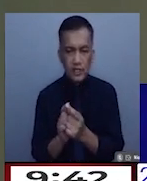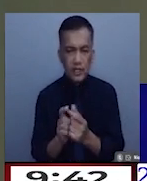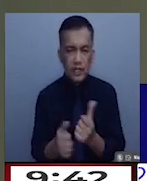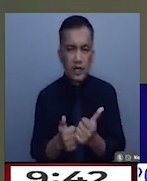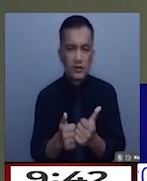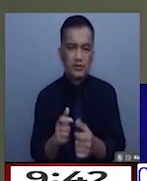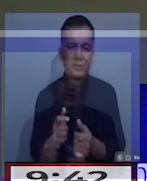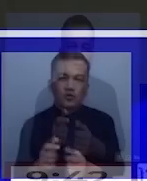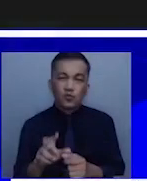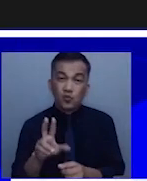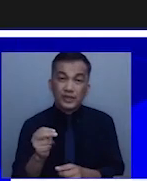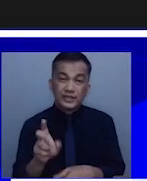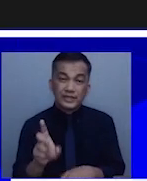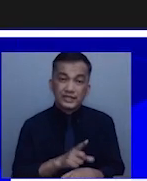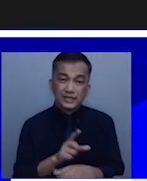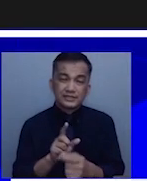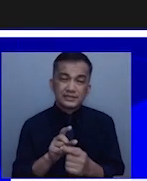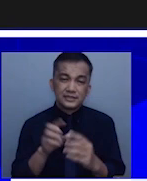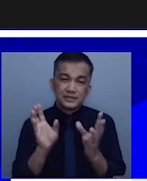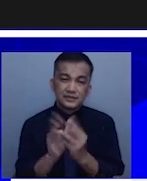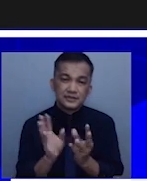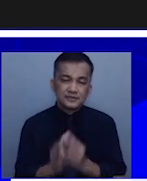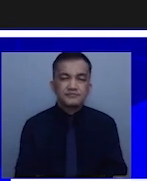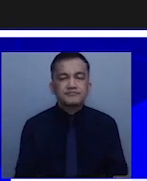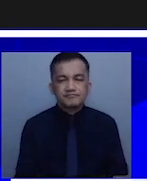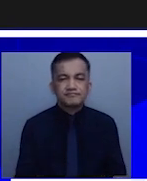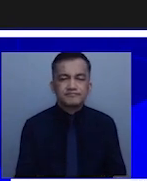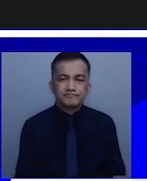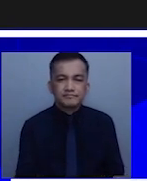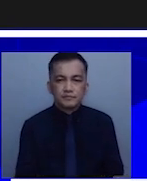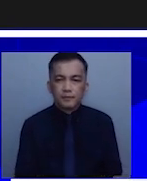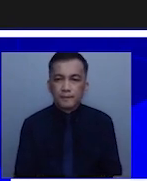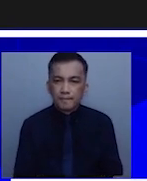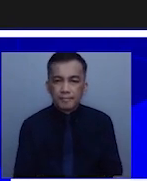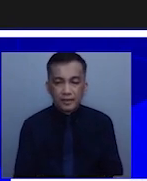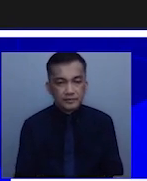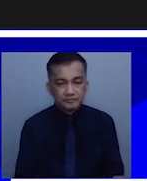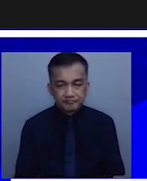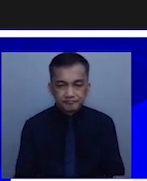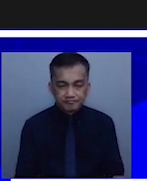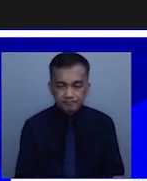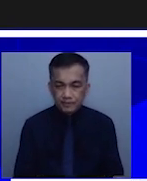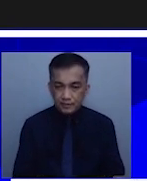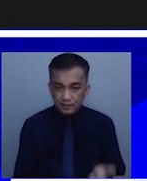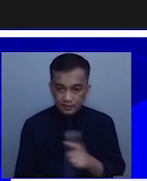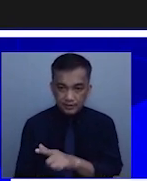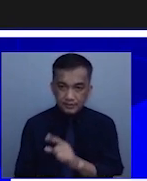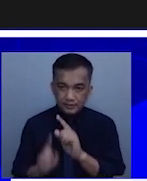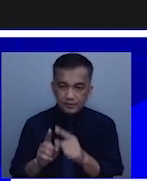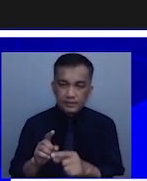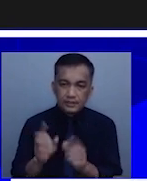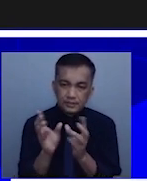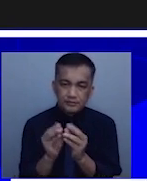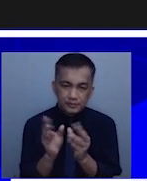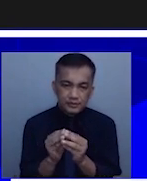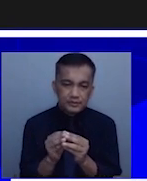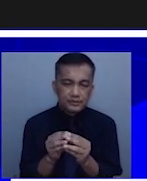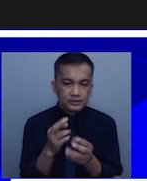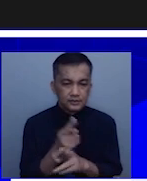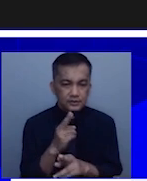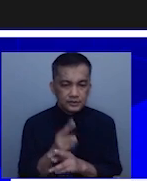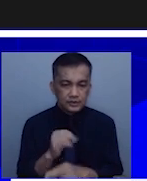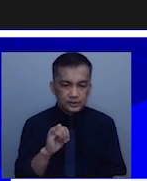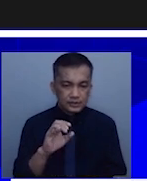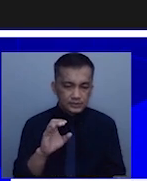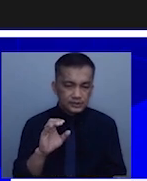meet? Very regular yung meeting ng ating IAC on inflation